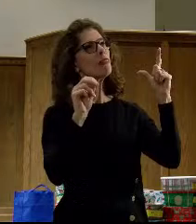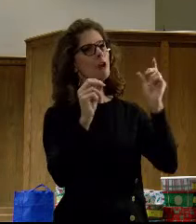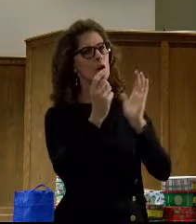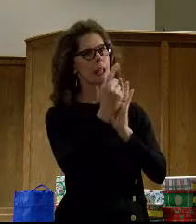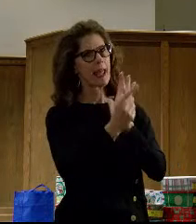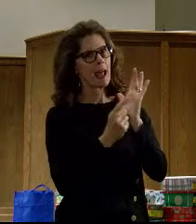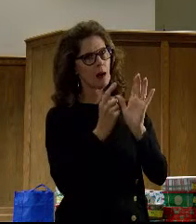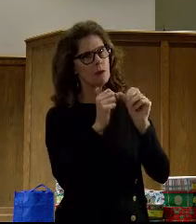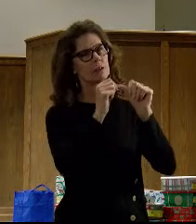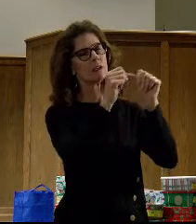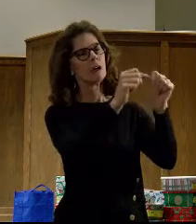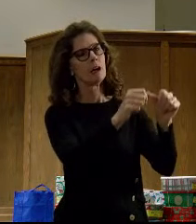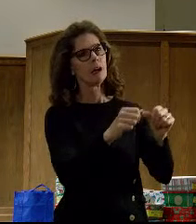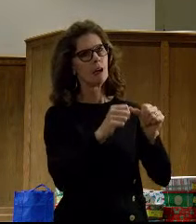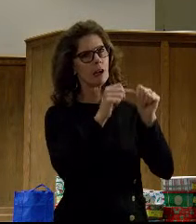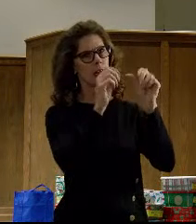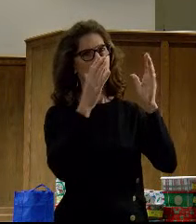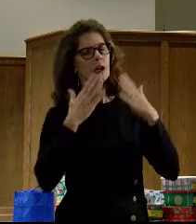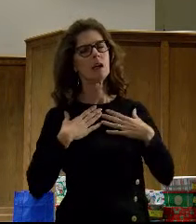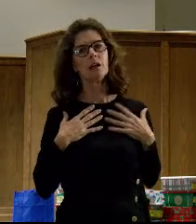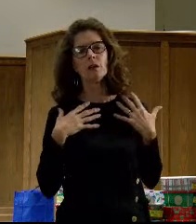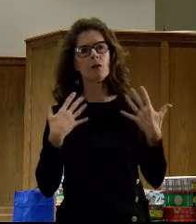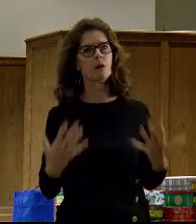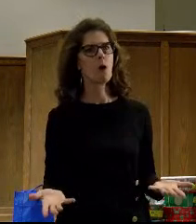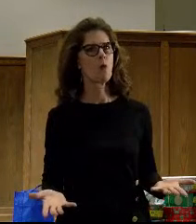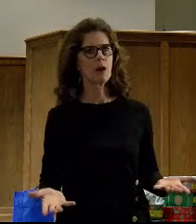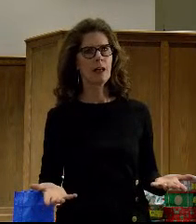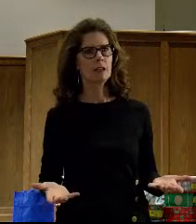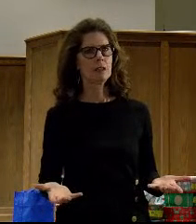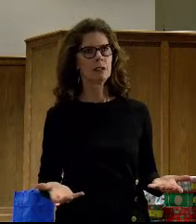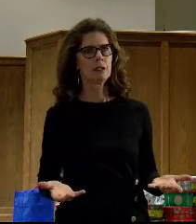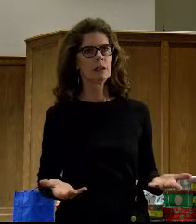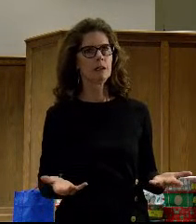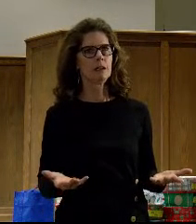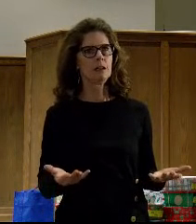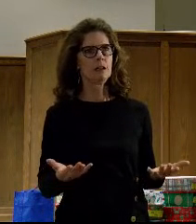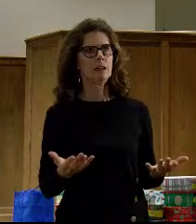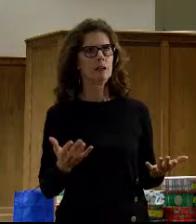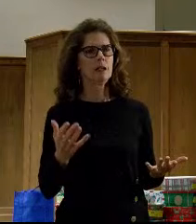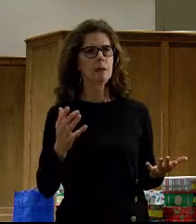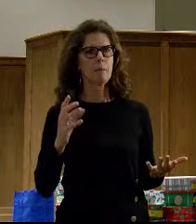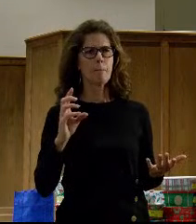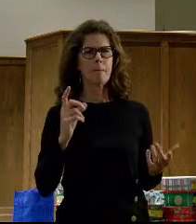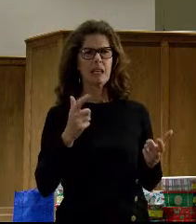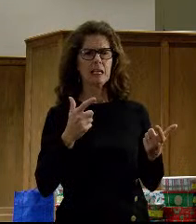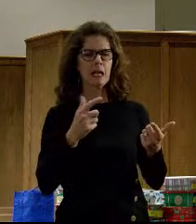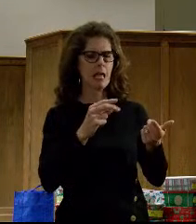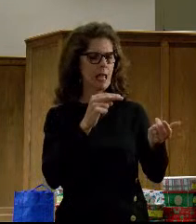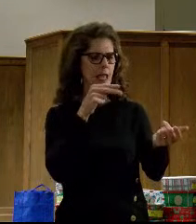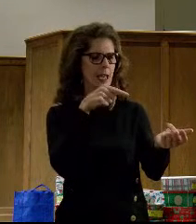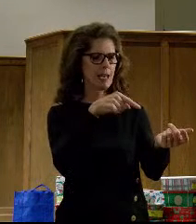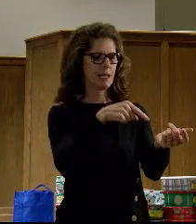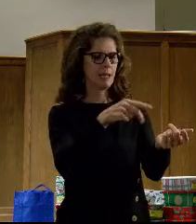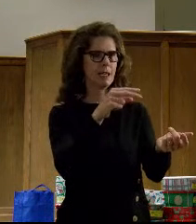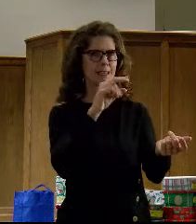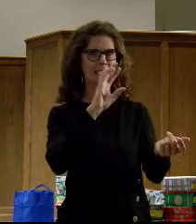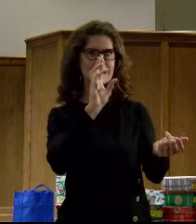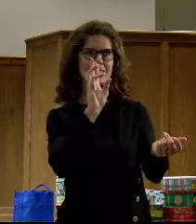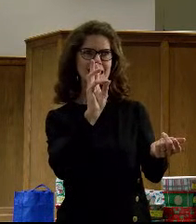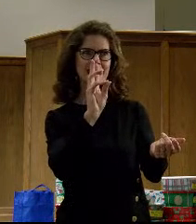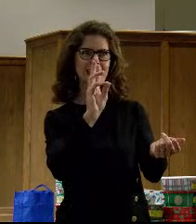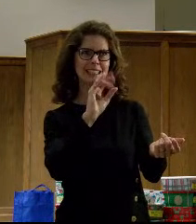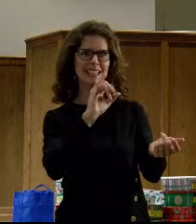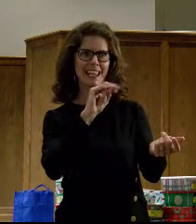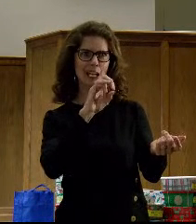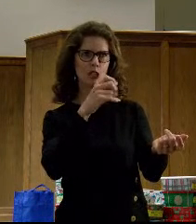fatigued. He's absolutely exhausted. He's got the 6-inch nails in his wrists and his feet. The wounds on his